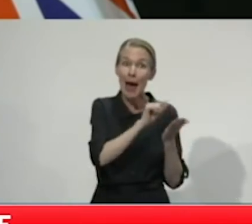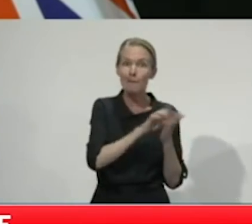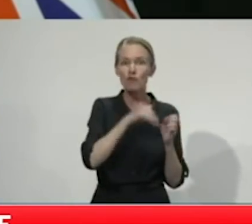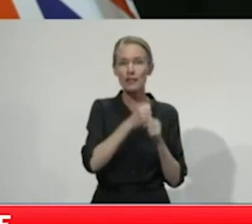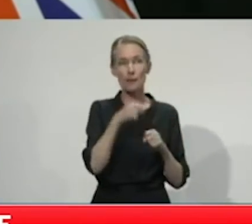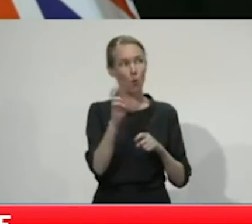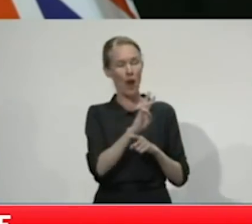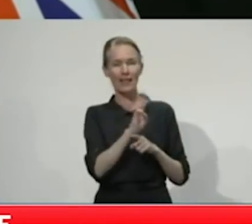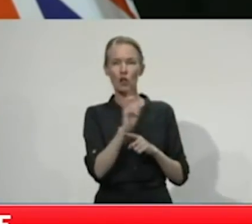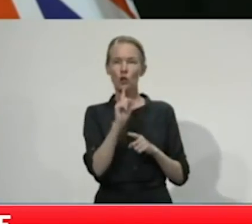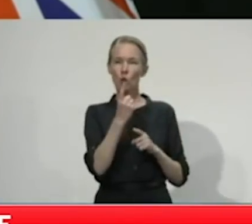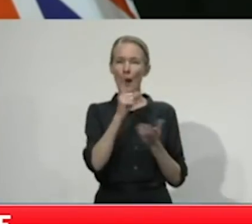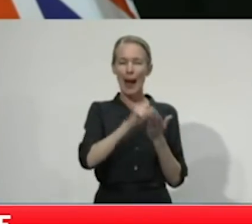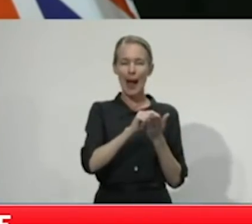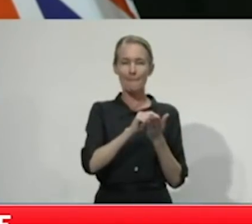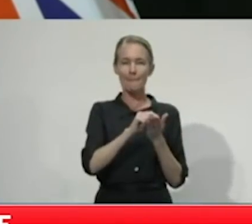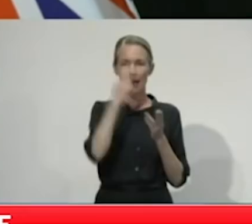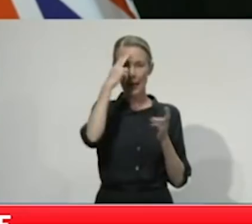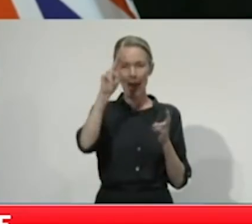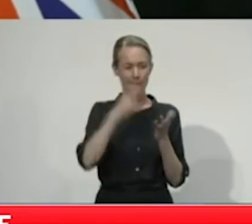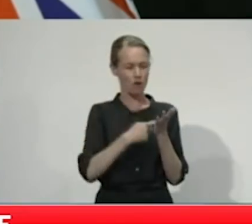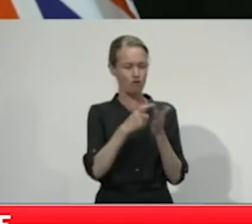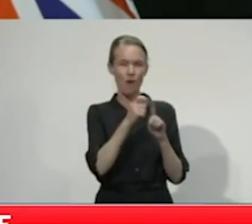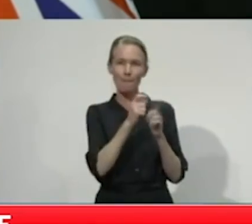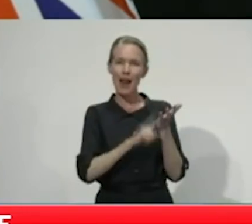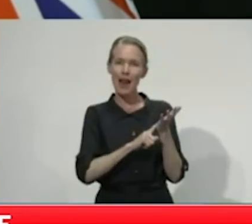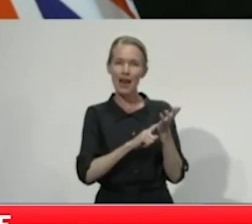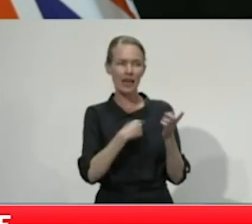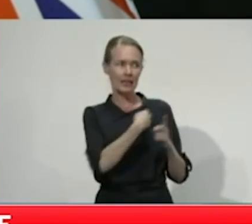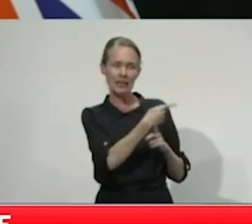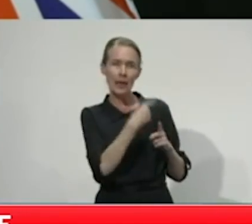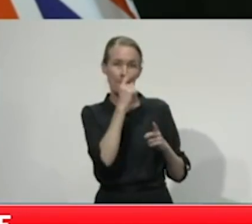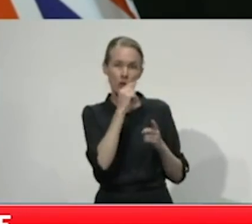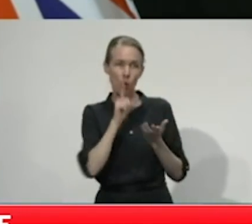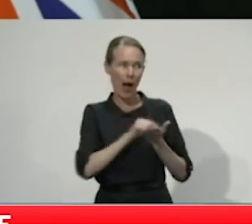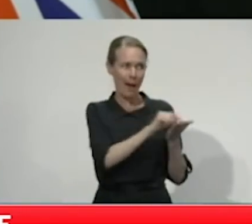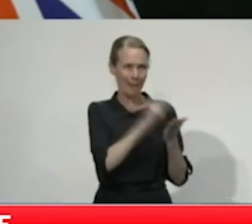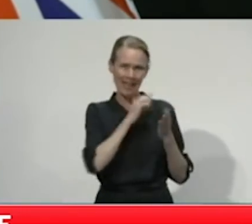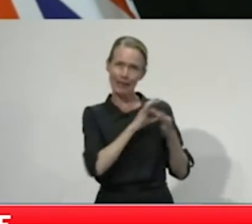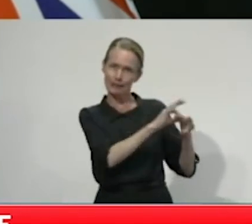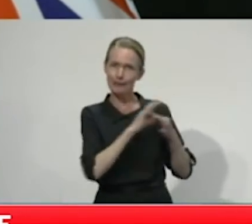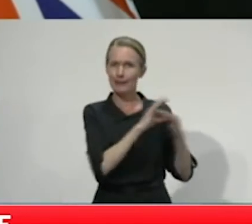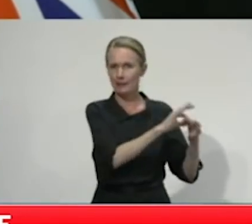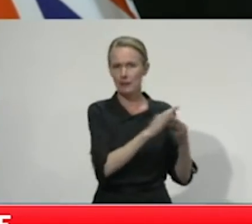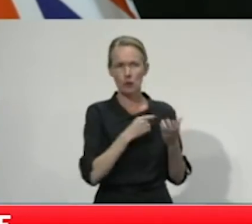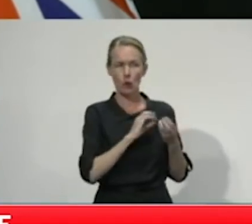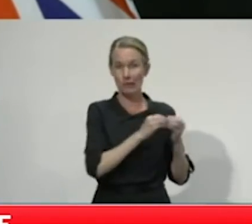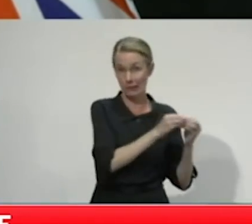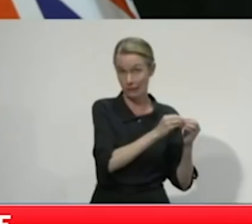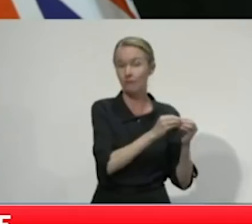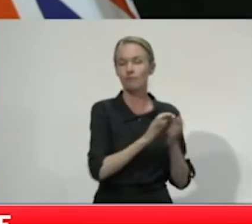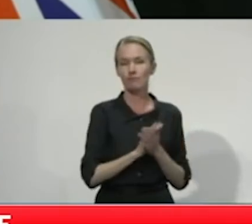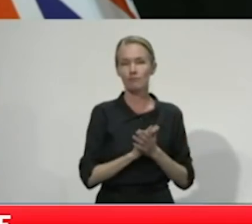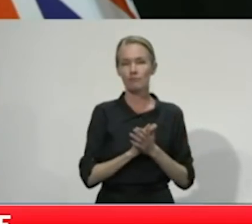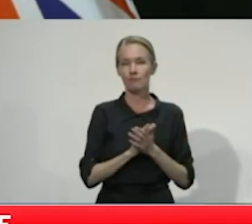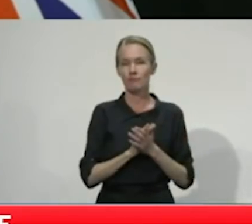connection between this app and theirs, and we will be working closely with them. So moving on to the World Health Assembly, which finished